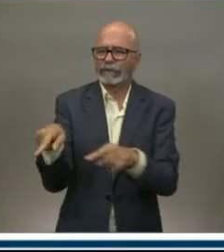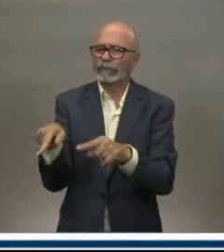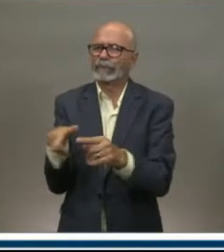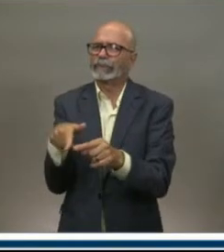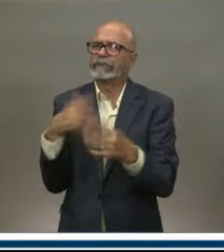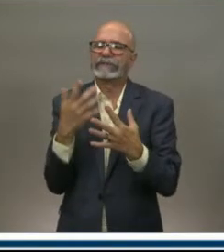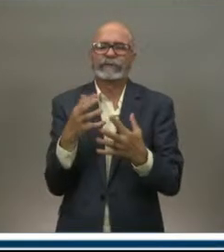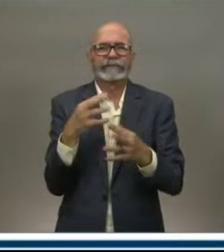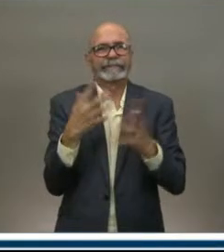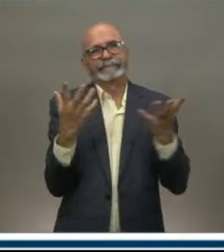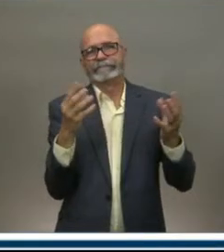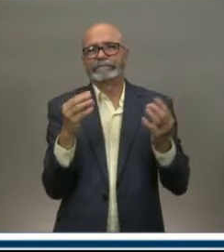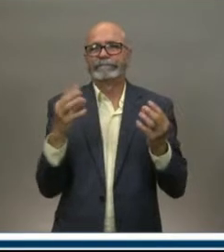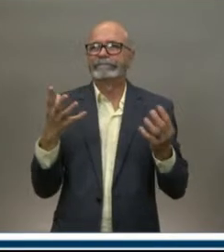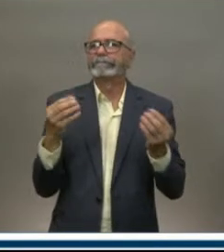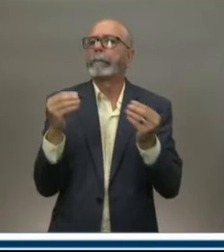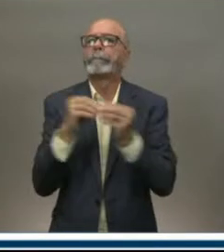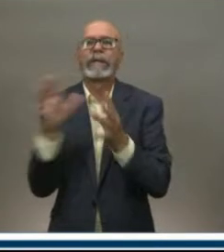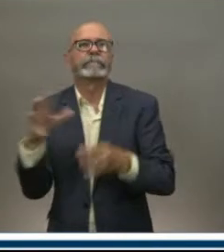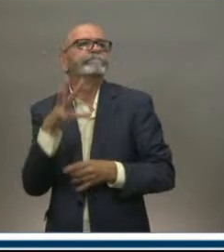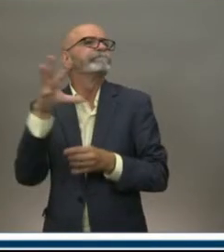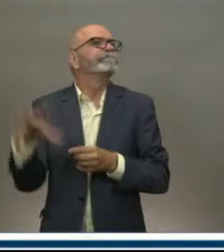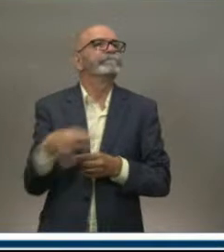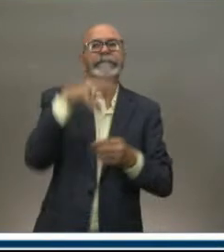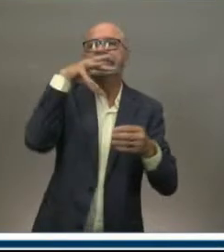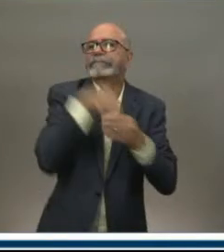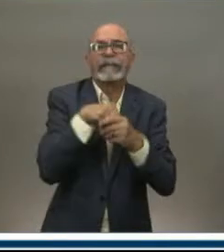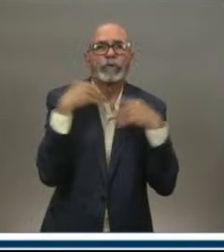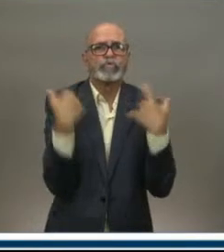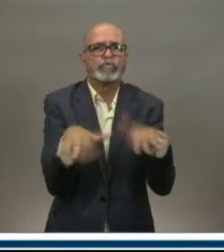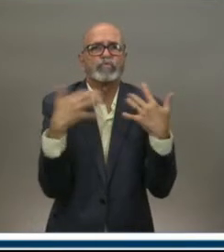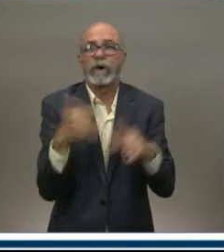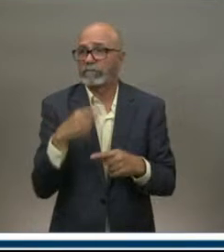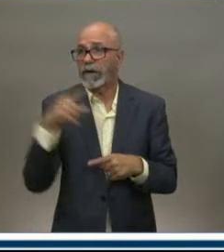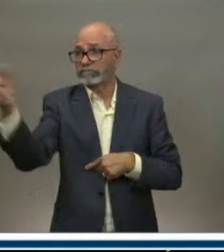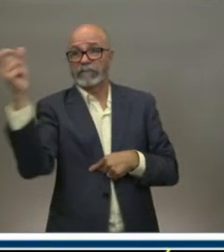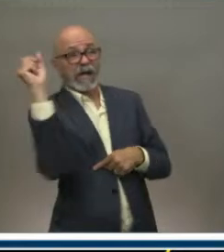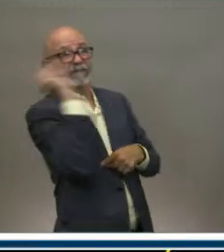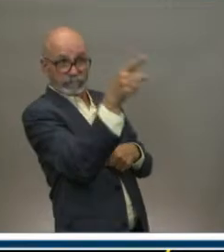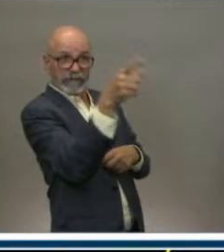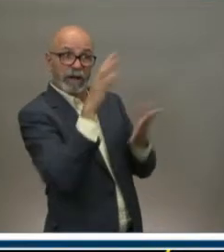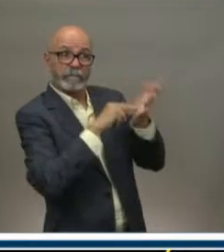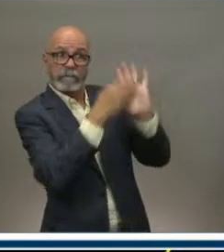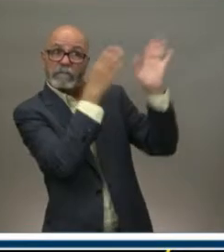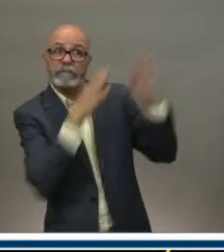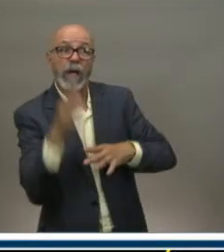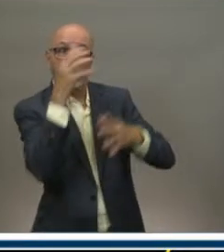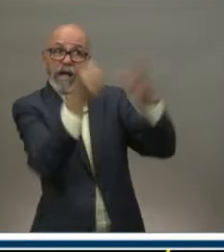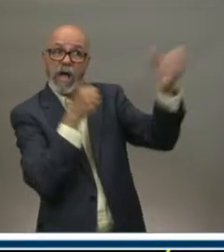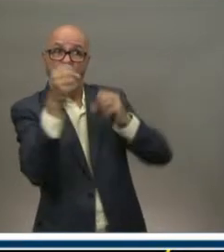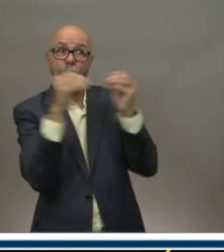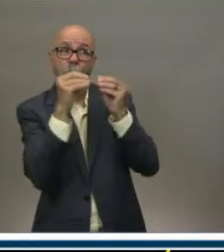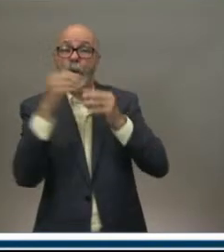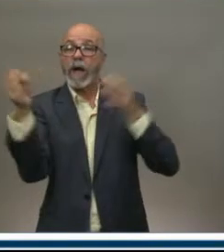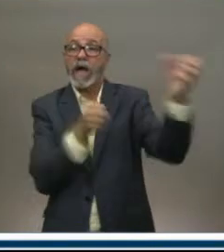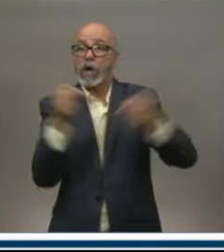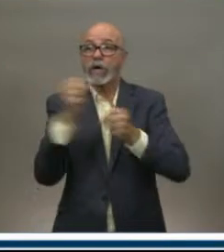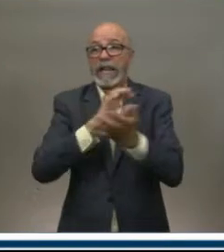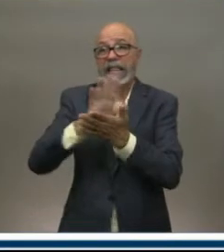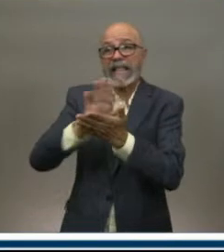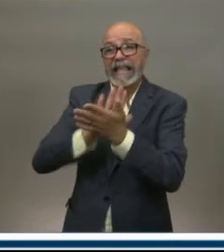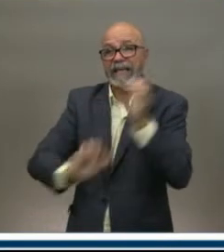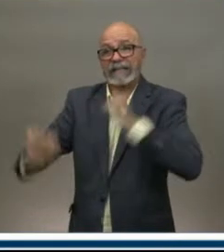operationally, including in an outbreak time. Planning to hire more cleaners? And yeah, that's one of the investments that we've committed